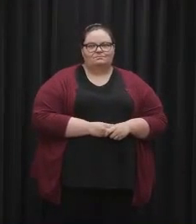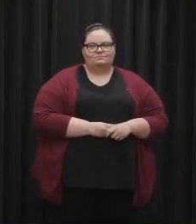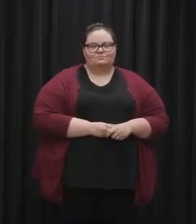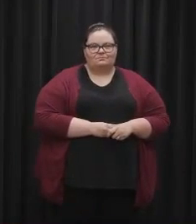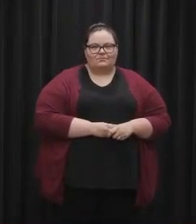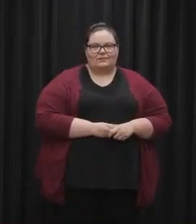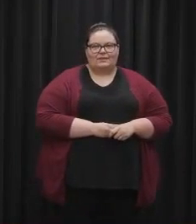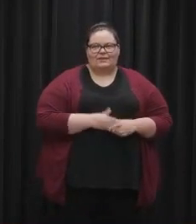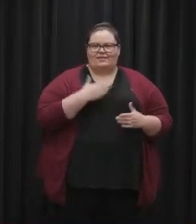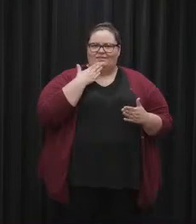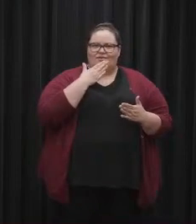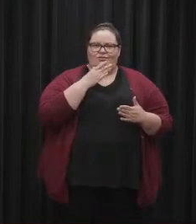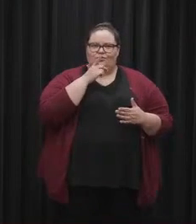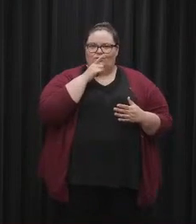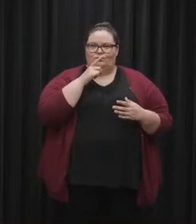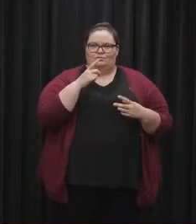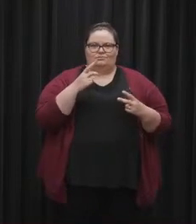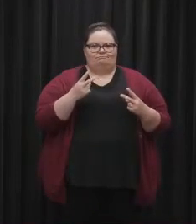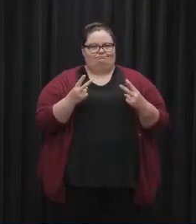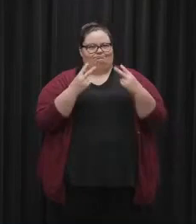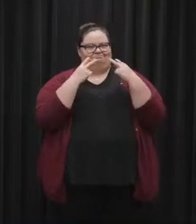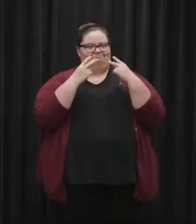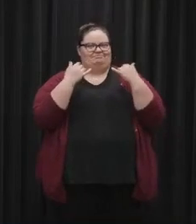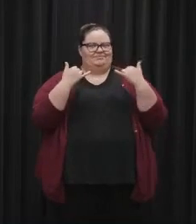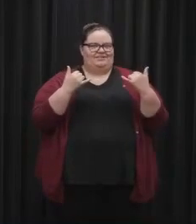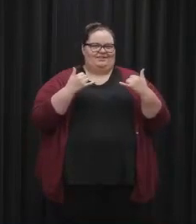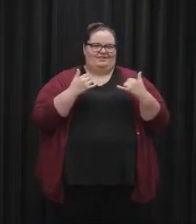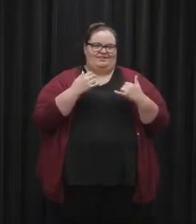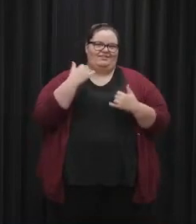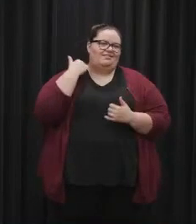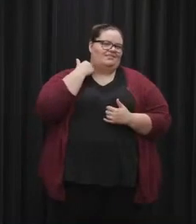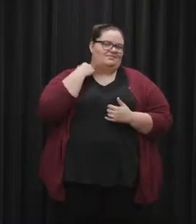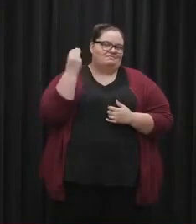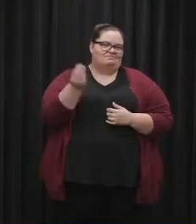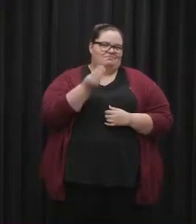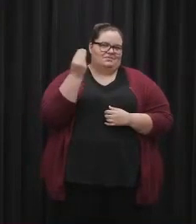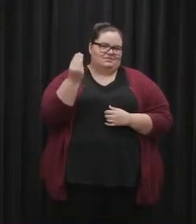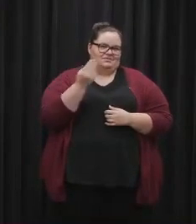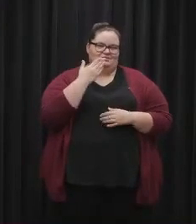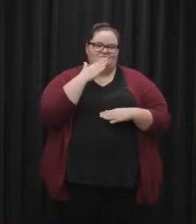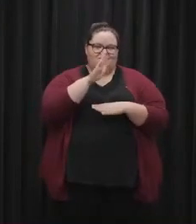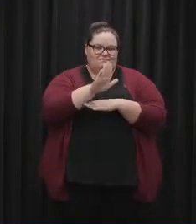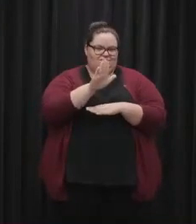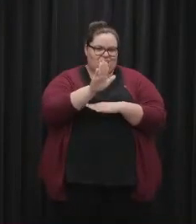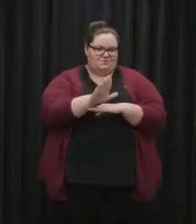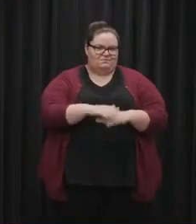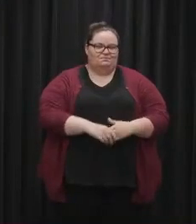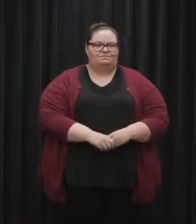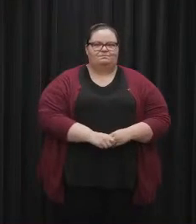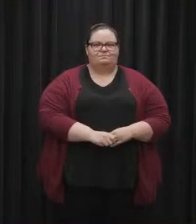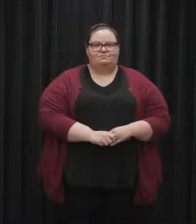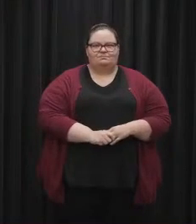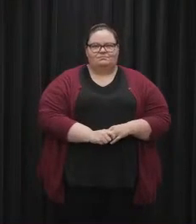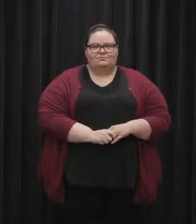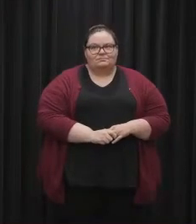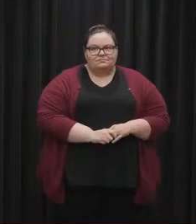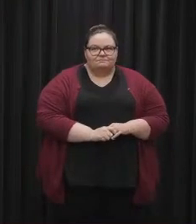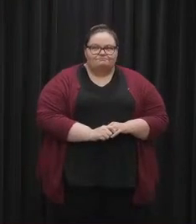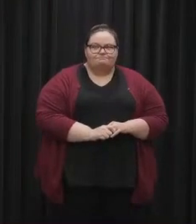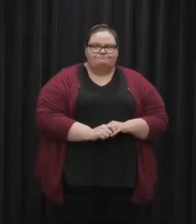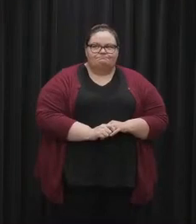And thank you for everybody who's here on our Thanksgiving Monday. Good afternoon, bonjour à tous. I hope